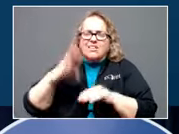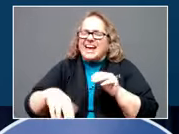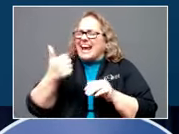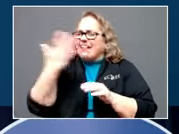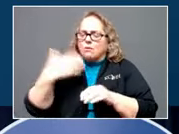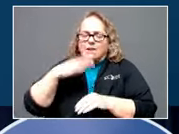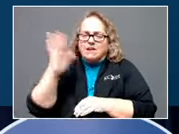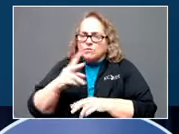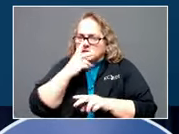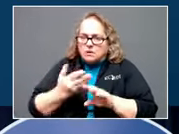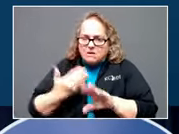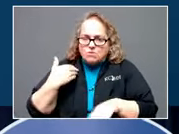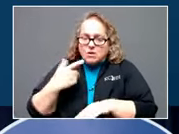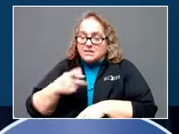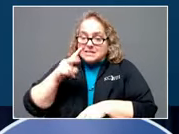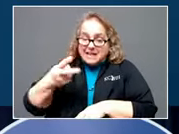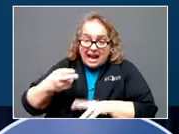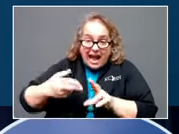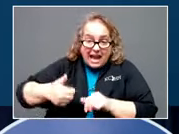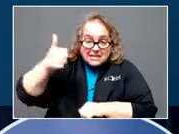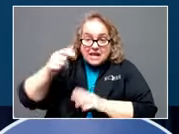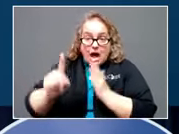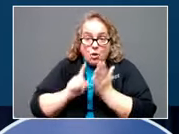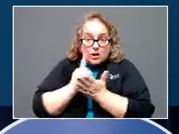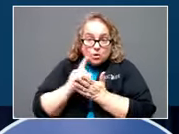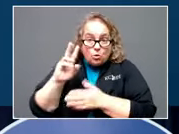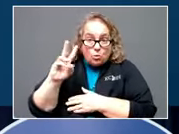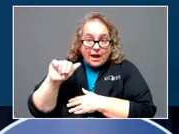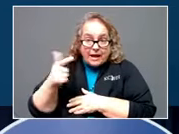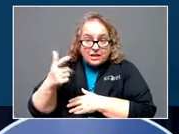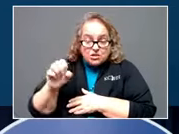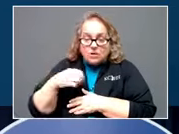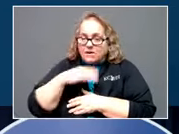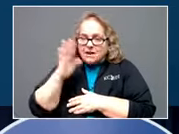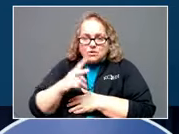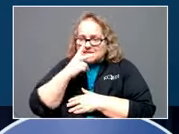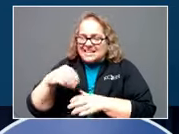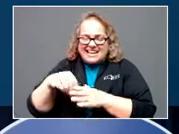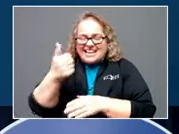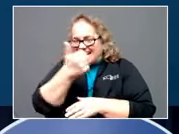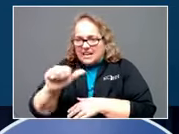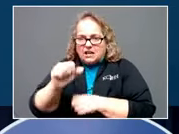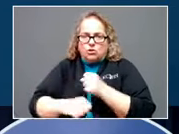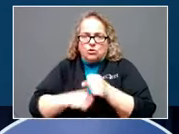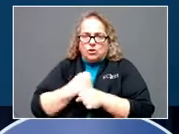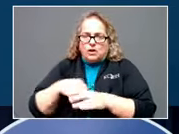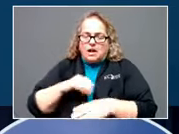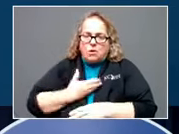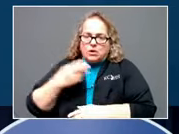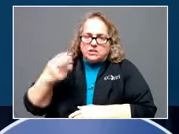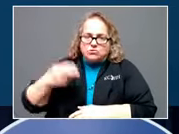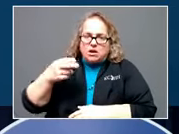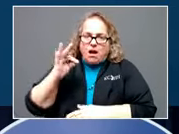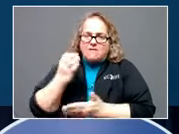the second highest hourly wage that we have seen in any year in our history of economic